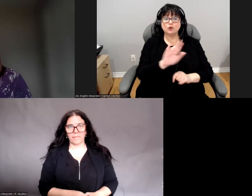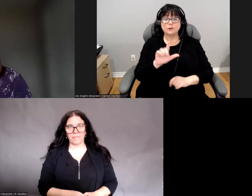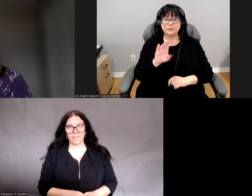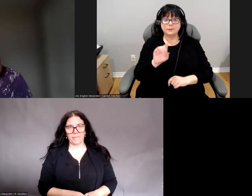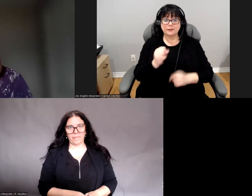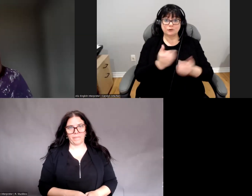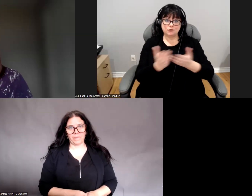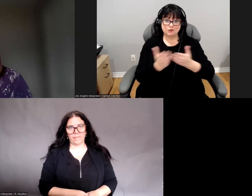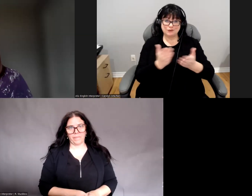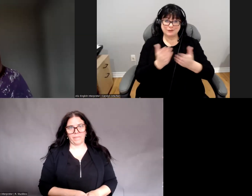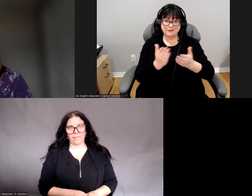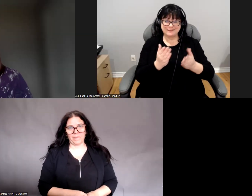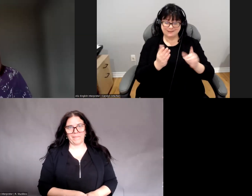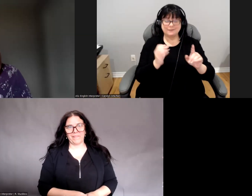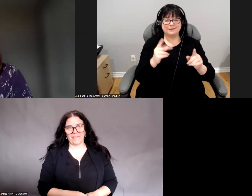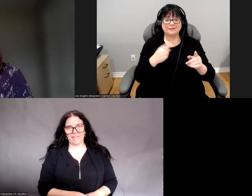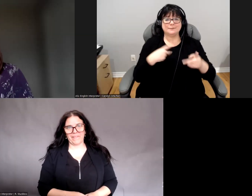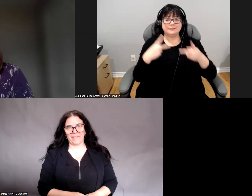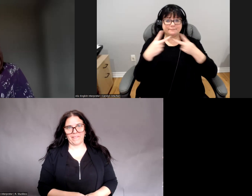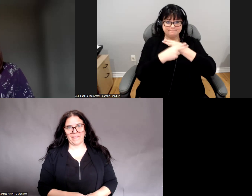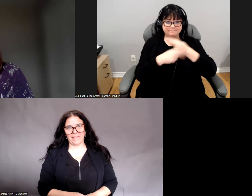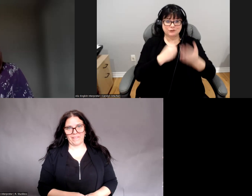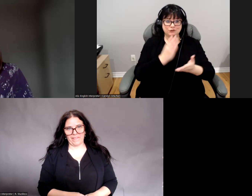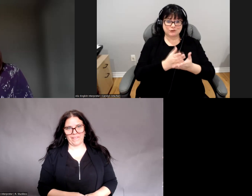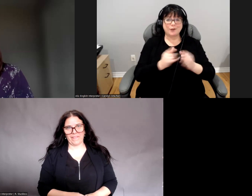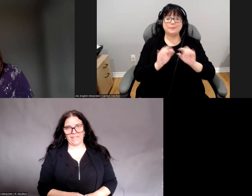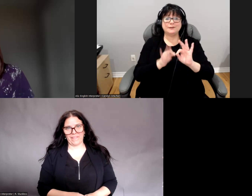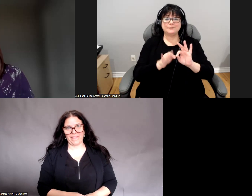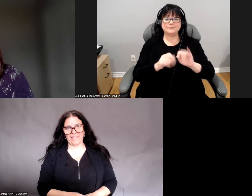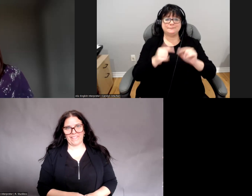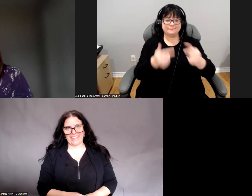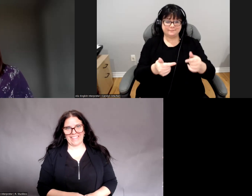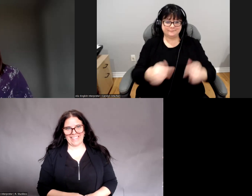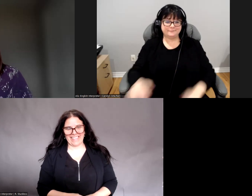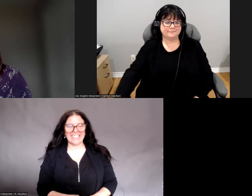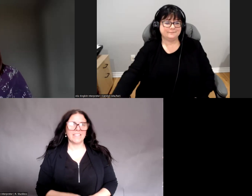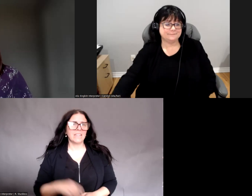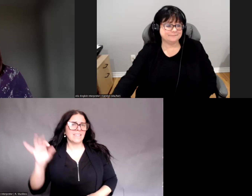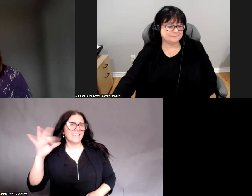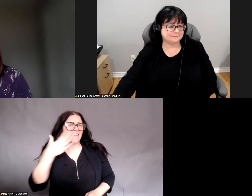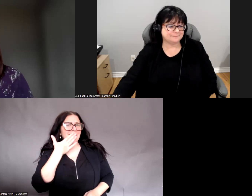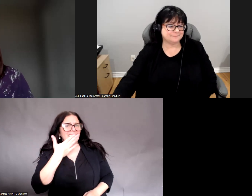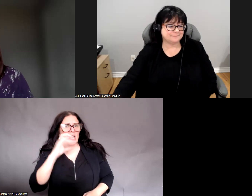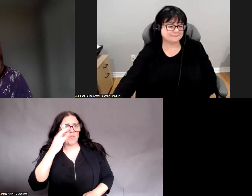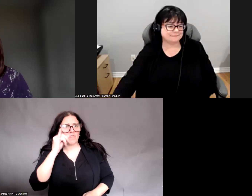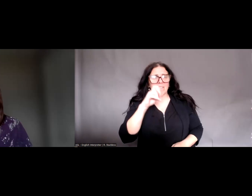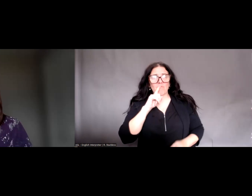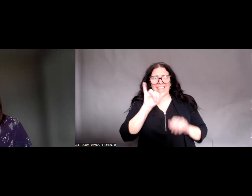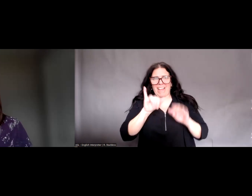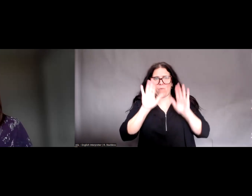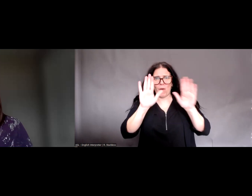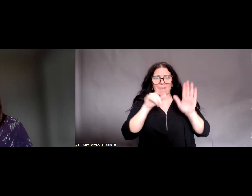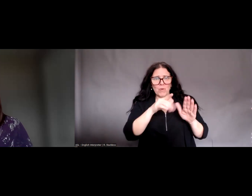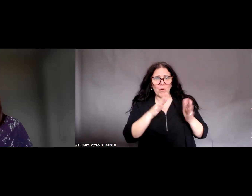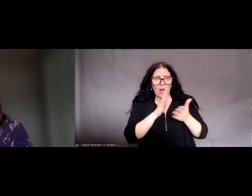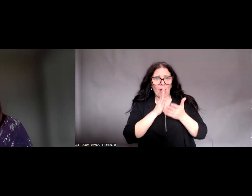collaboration. So I'll stop there. Thank you so much, Christine. Like, that's a wonderful offer. We actually had some folks ask if